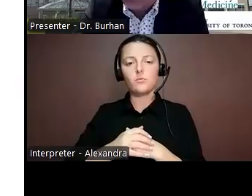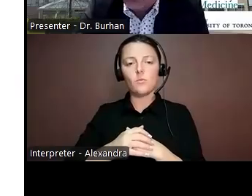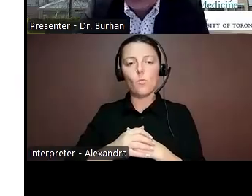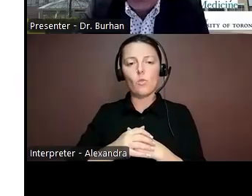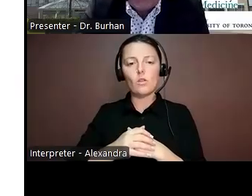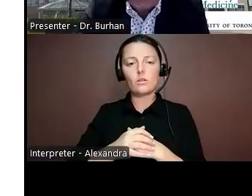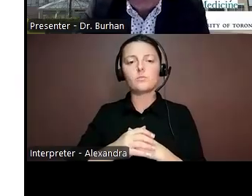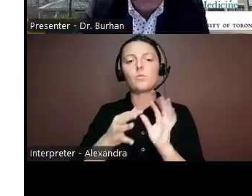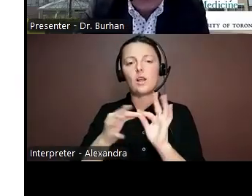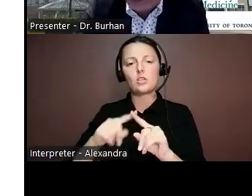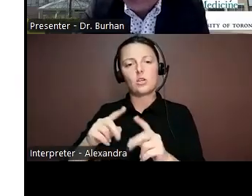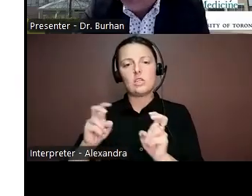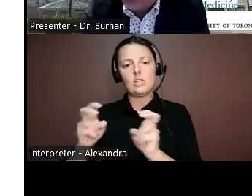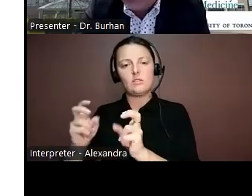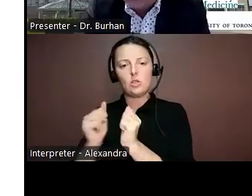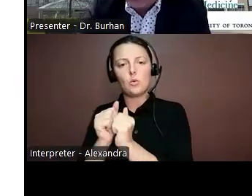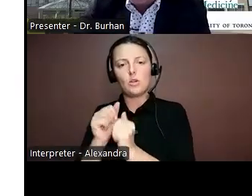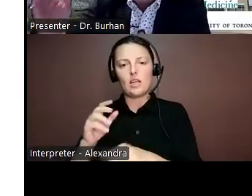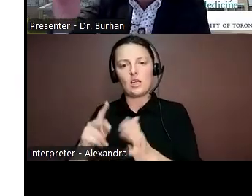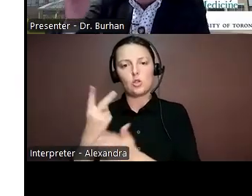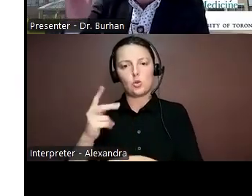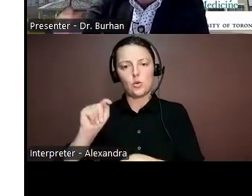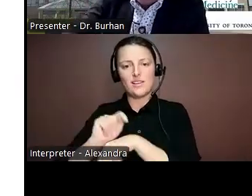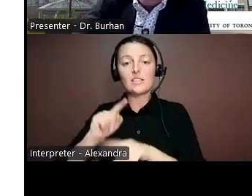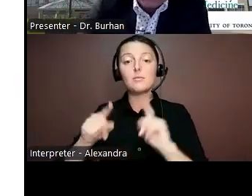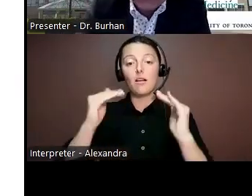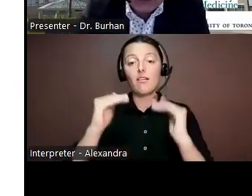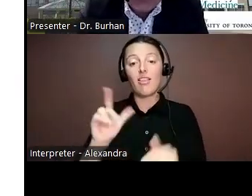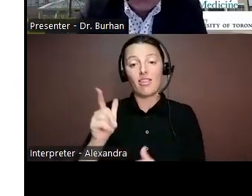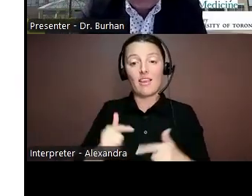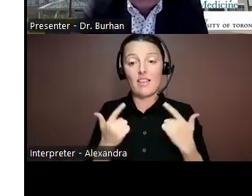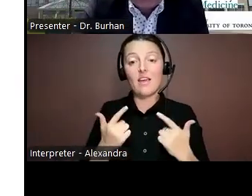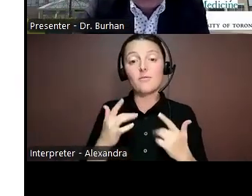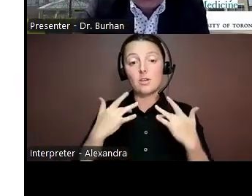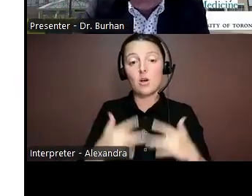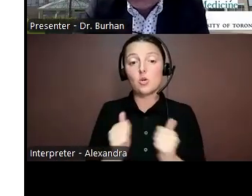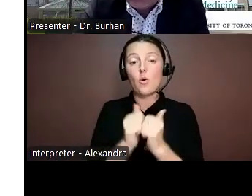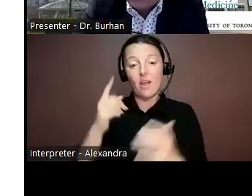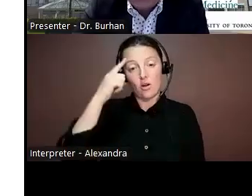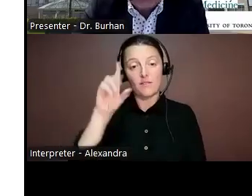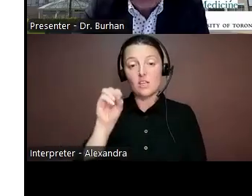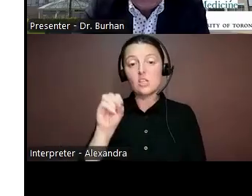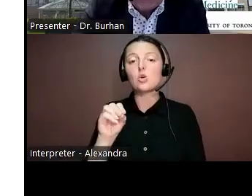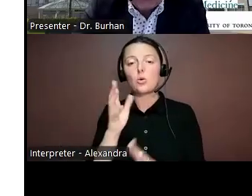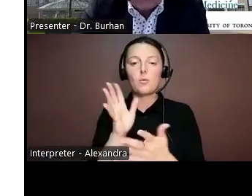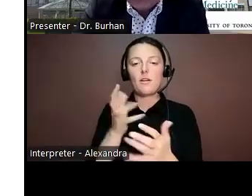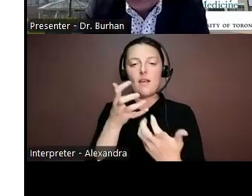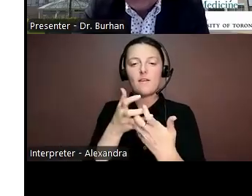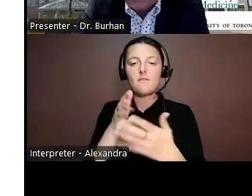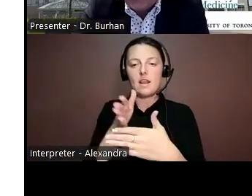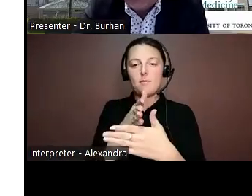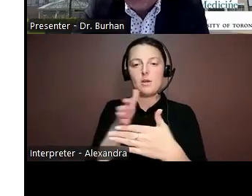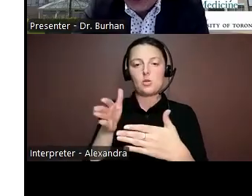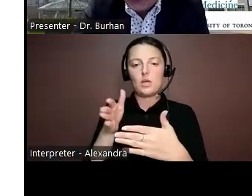cognitive disorder fit in between. So it does tell us that maybe it's an earlier manifestation, at least in some people, before developing